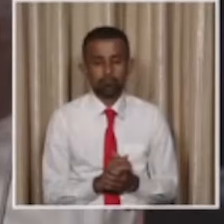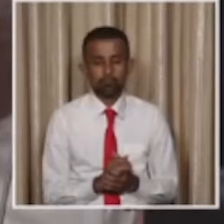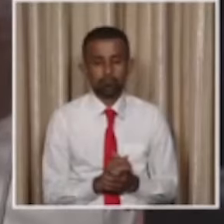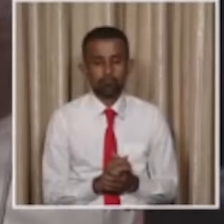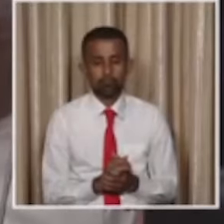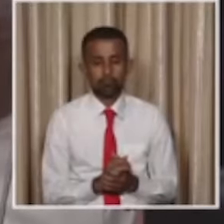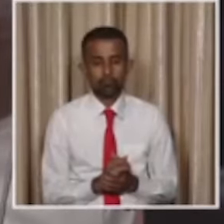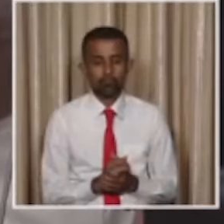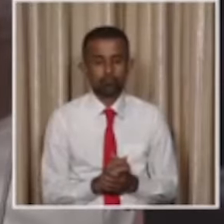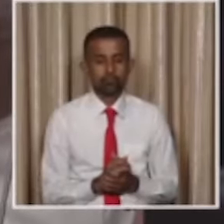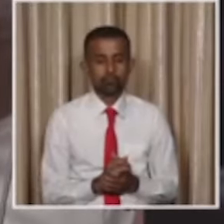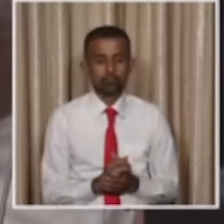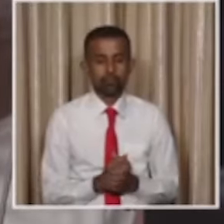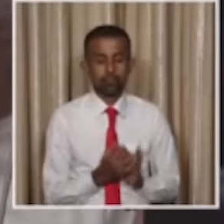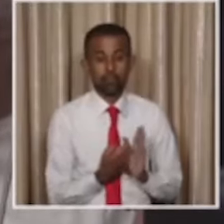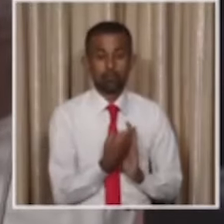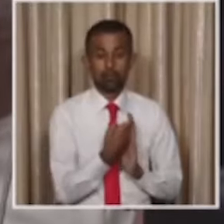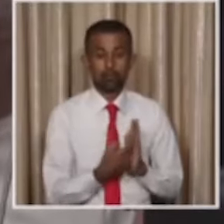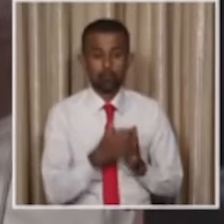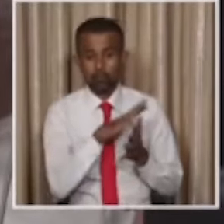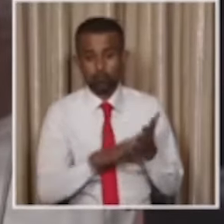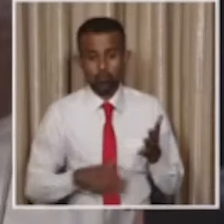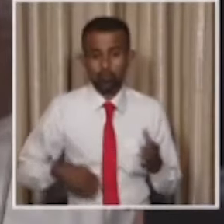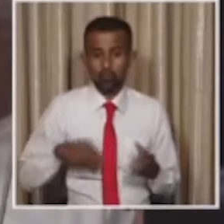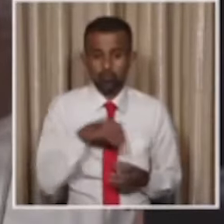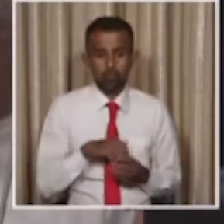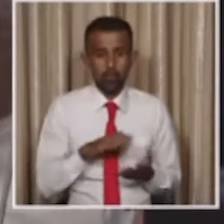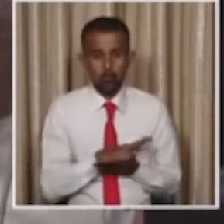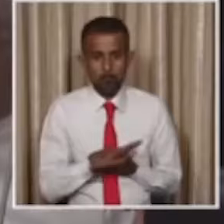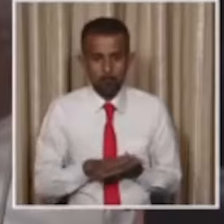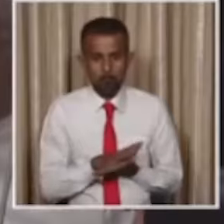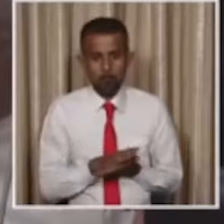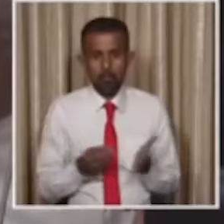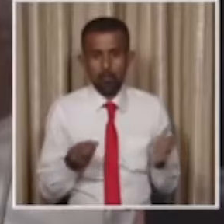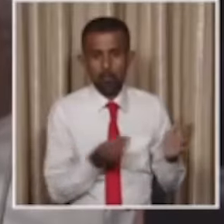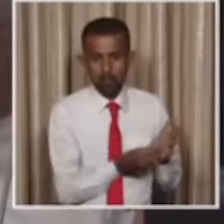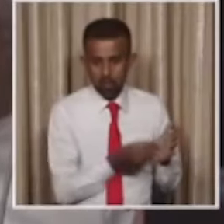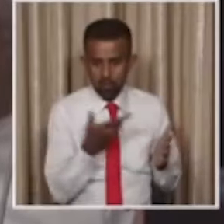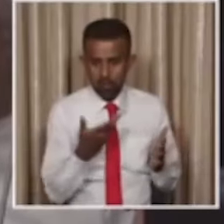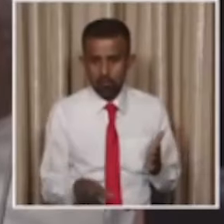very, very, very clear that this is all regarding the